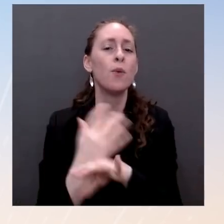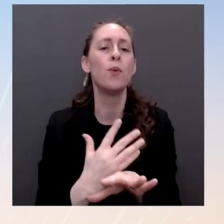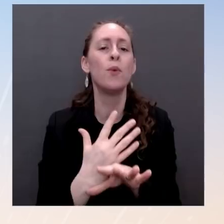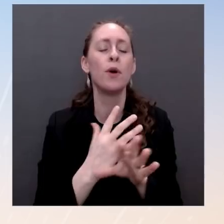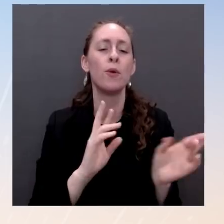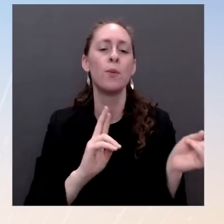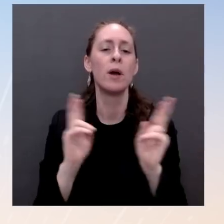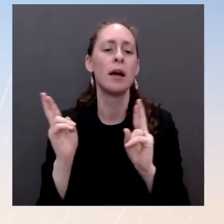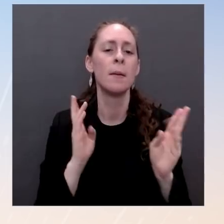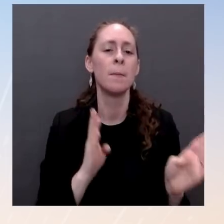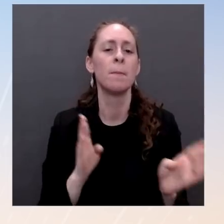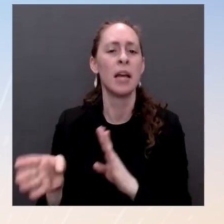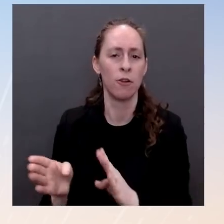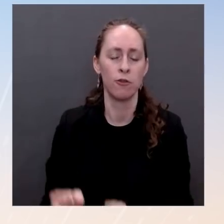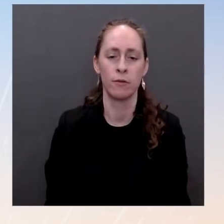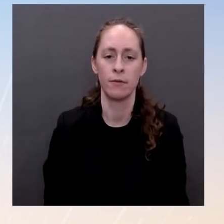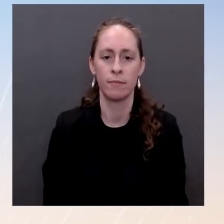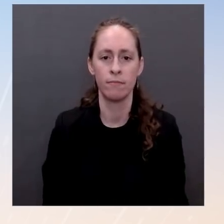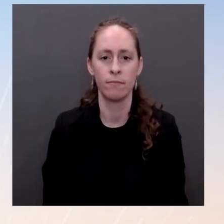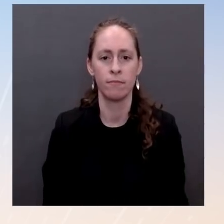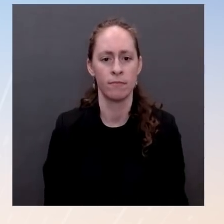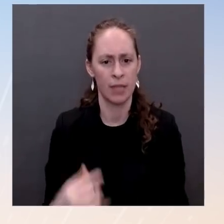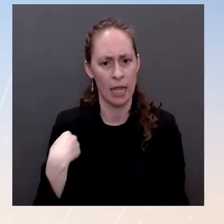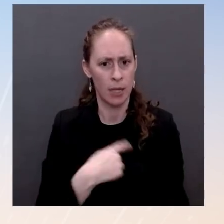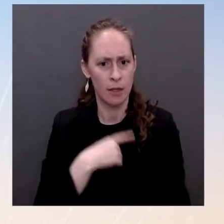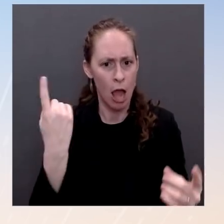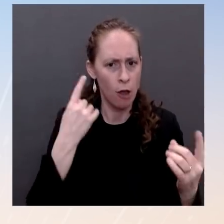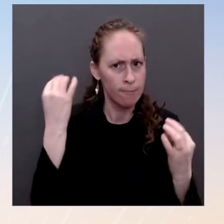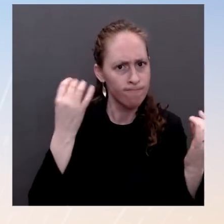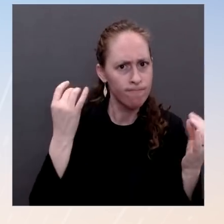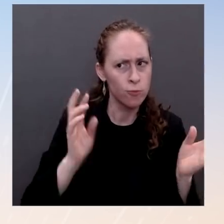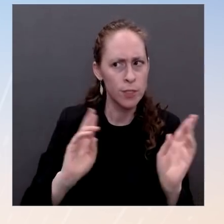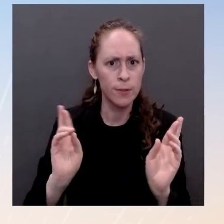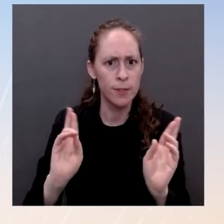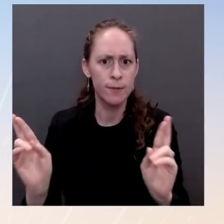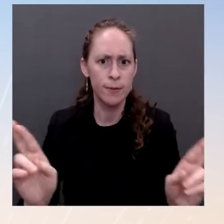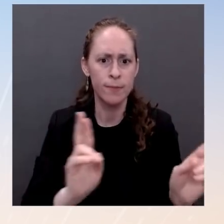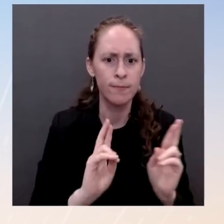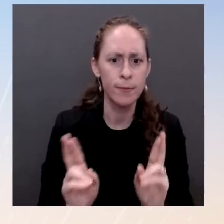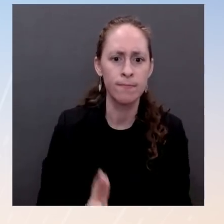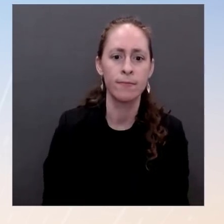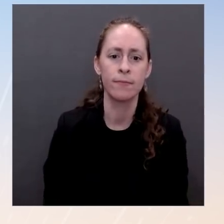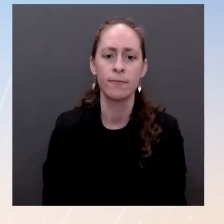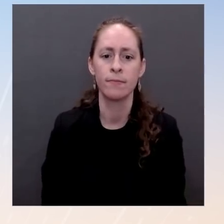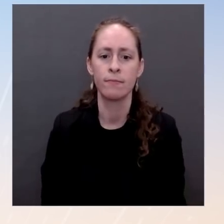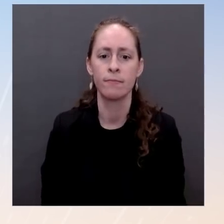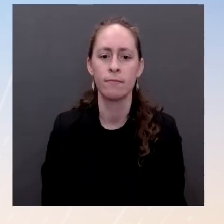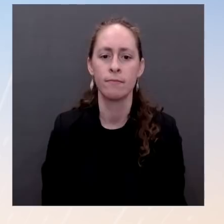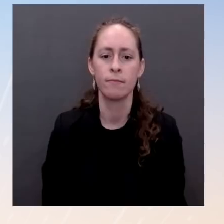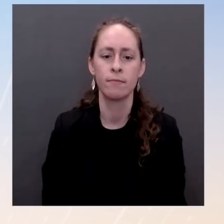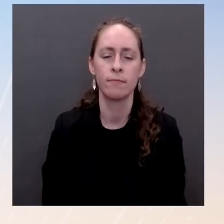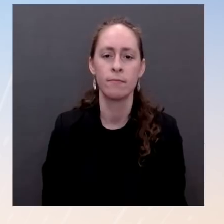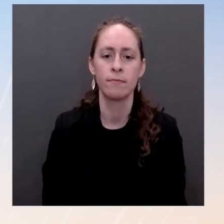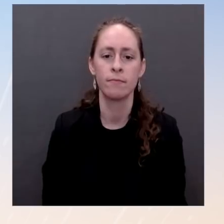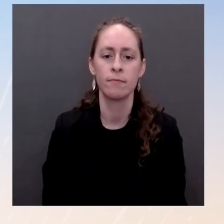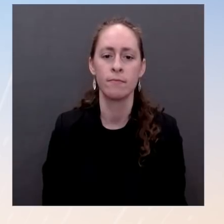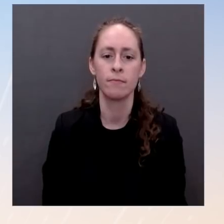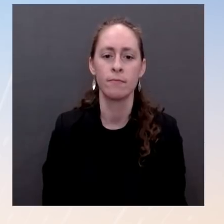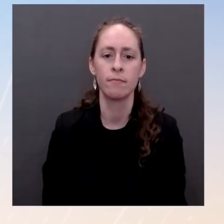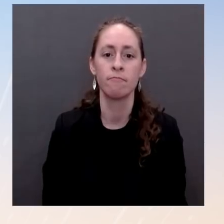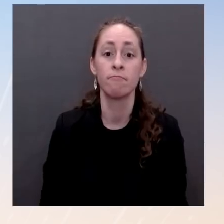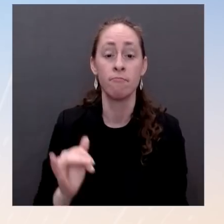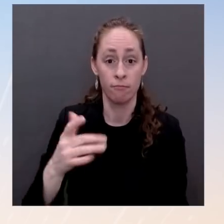of funds that have been allocated or spent, more than 90%, so available rescue plan funds, which is where the funding has come from to